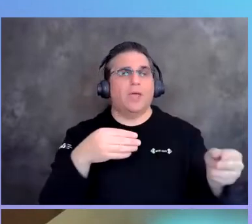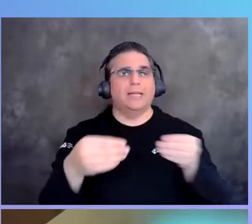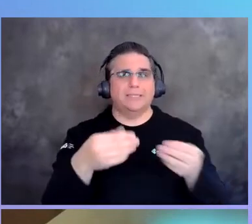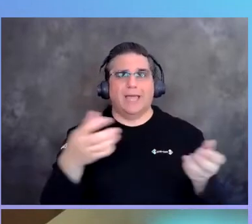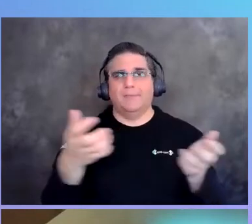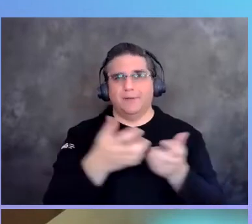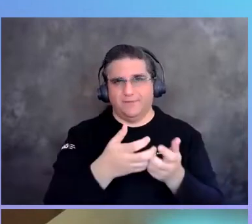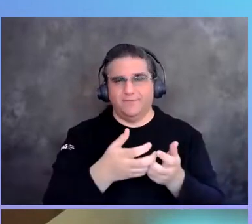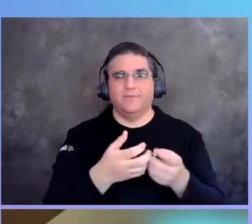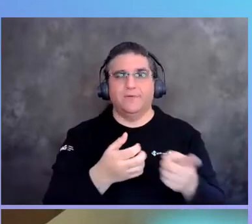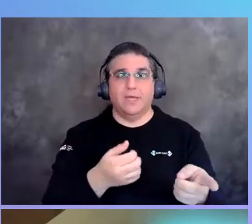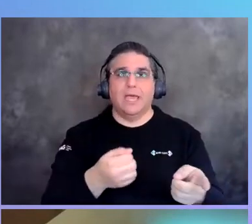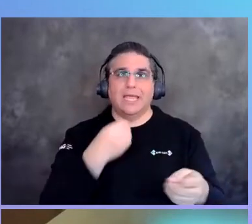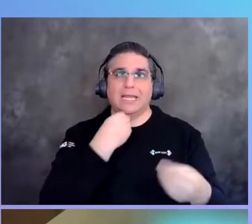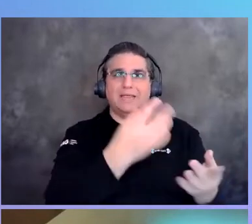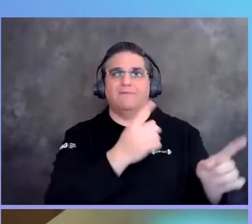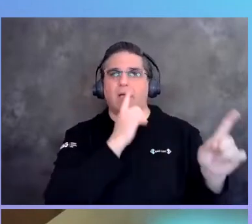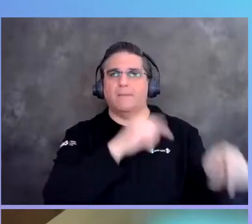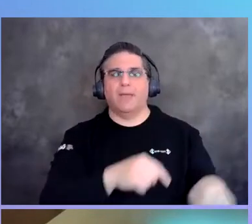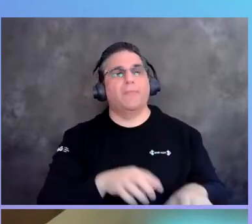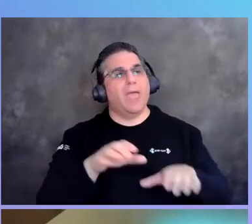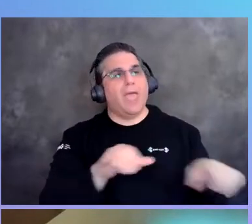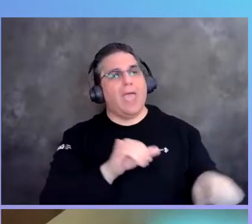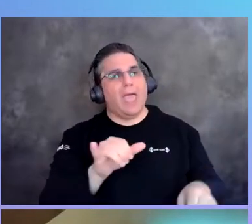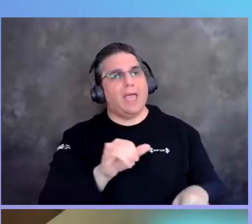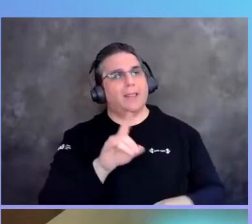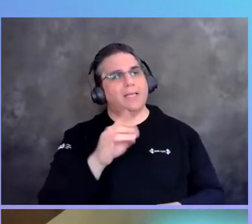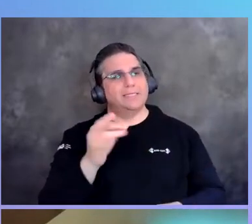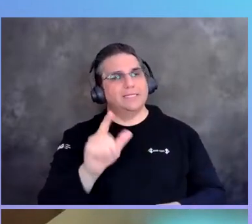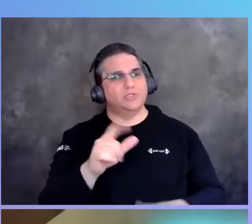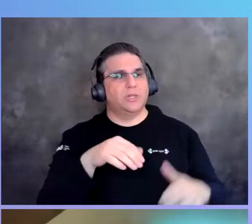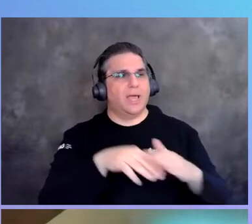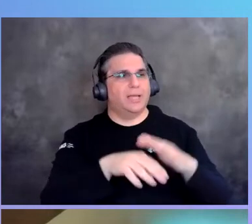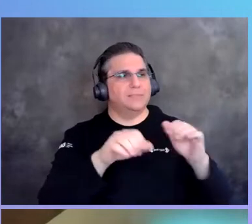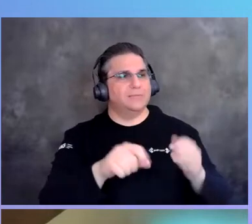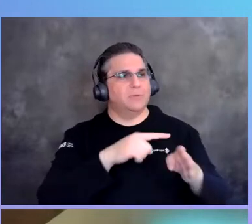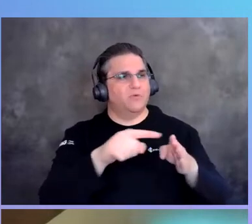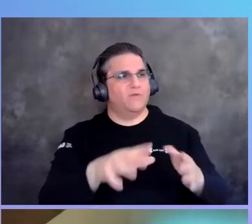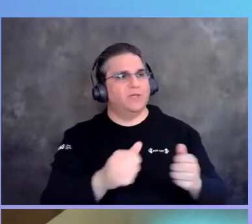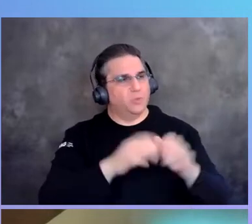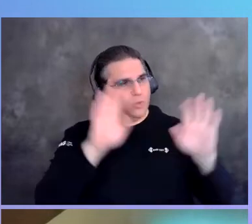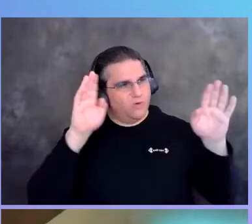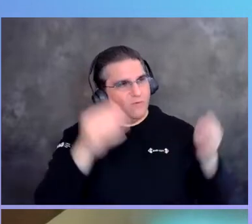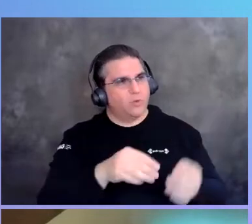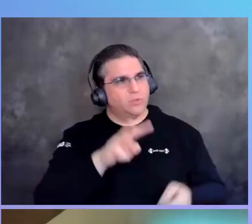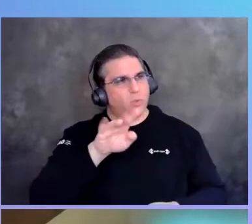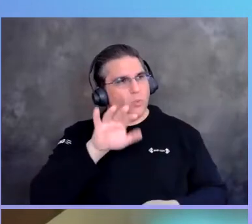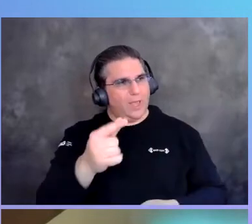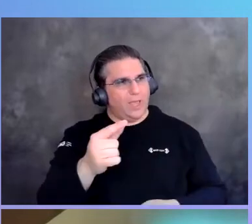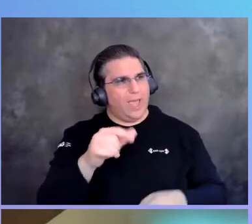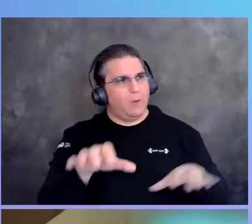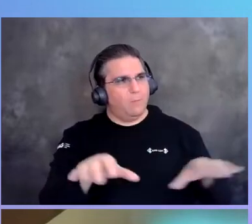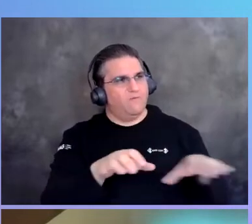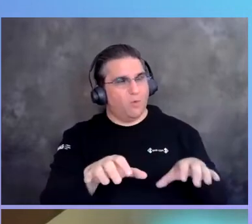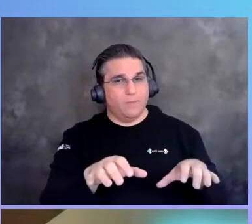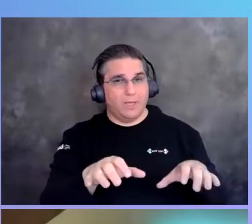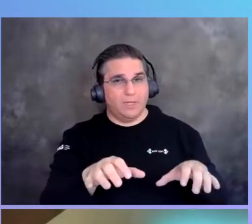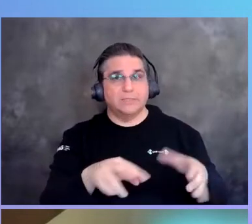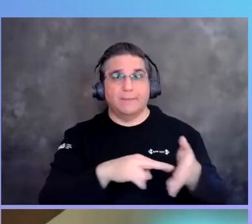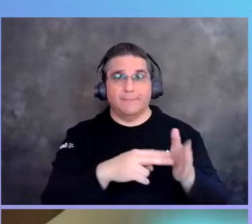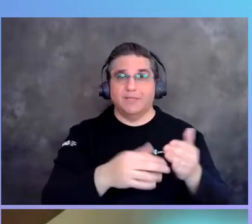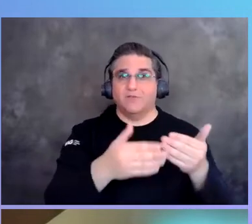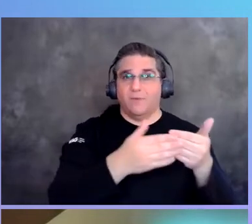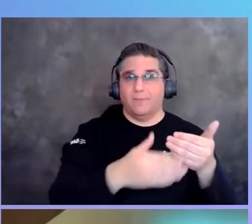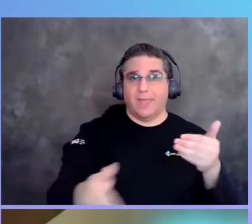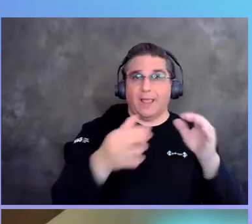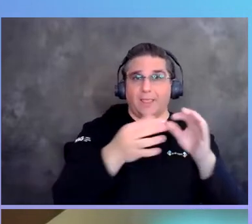listen to a command such as act as a digital accessibility professional with a focus on WCAG performance, which would result in all other